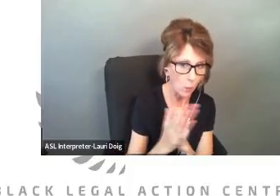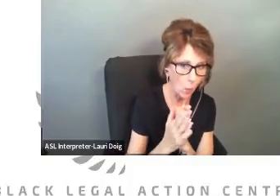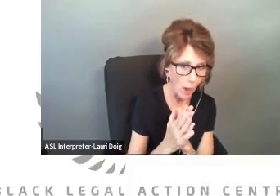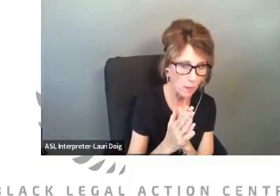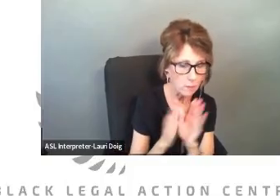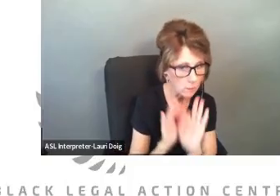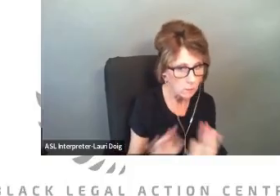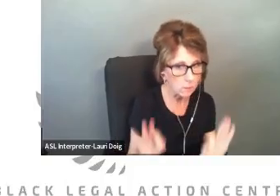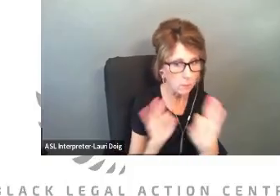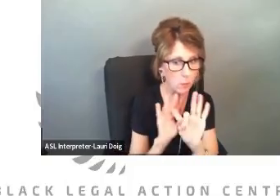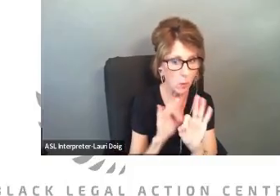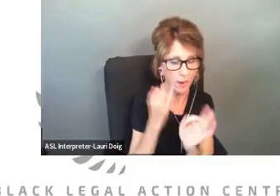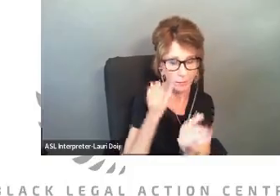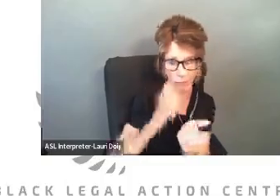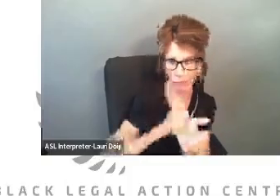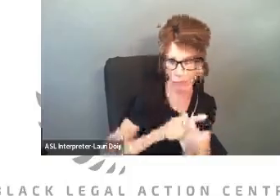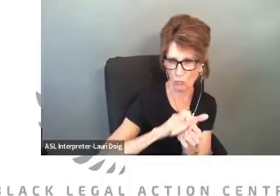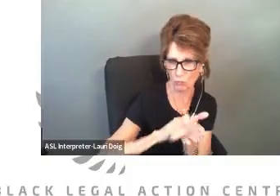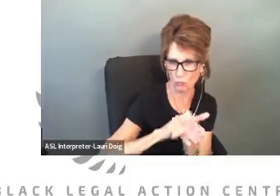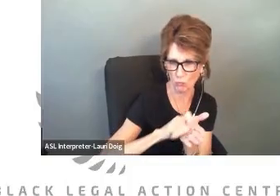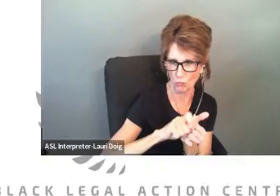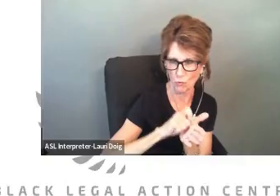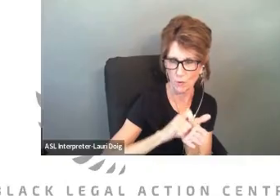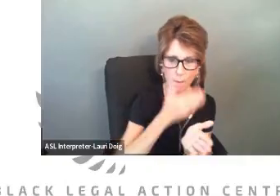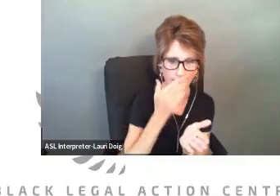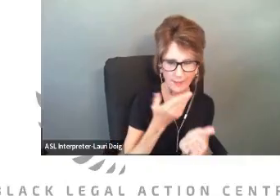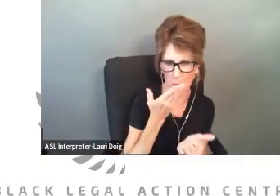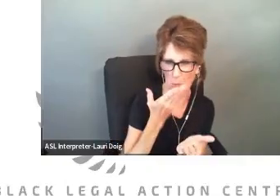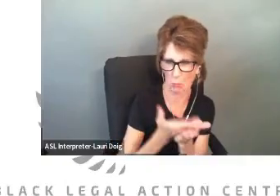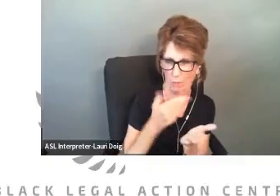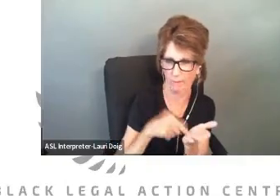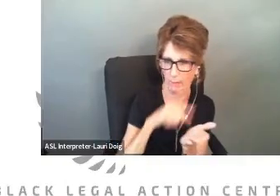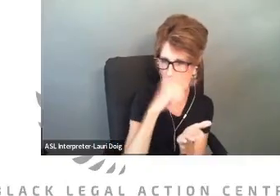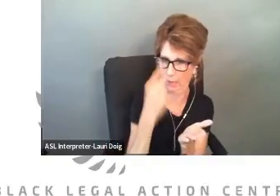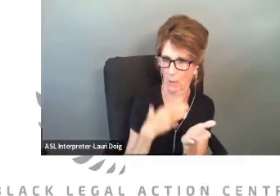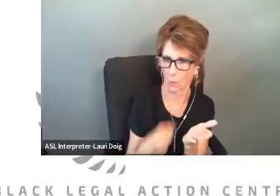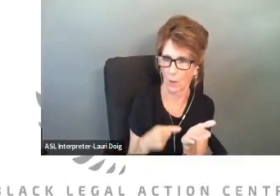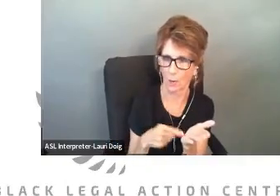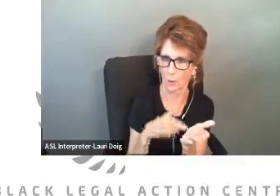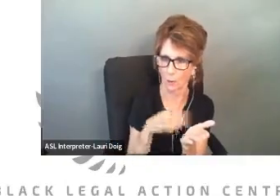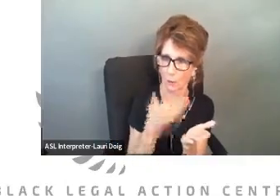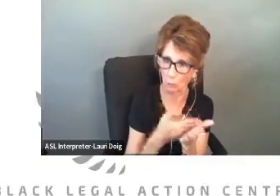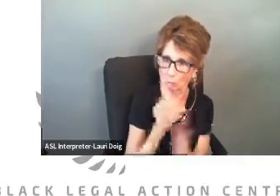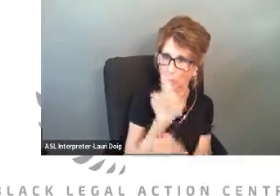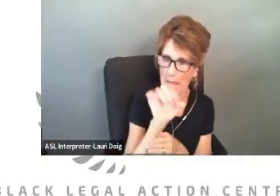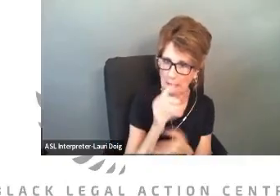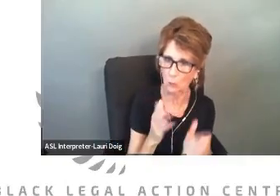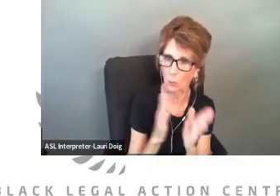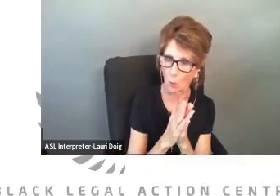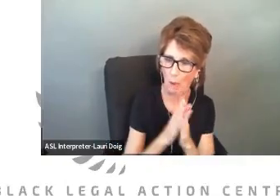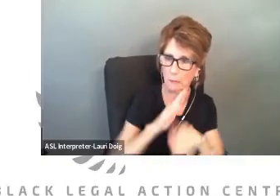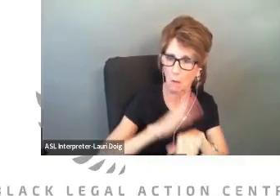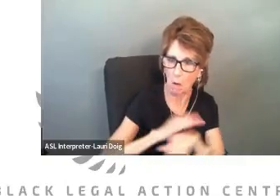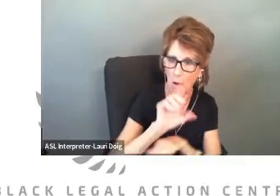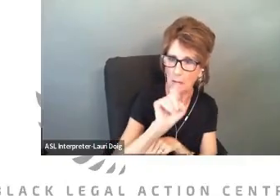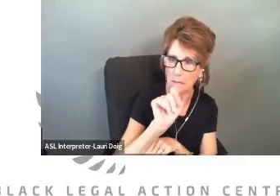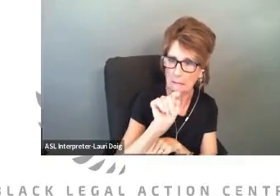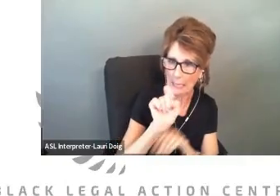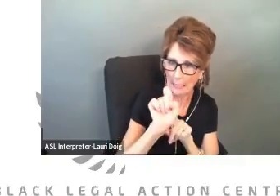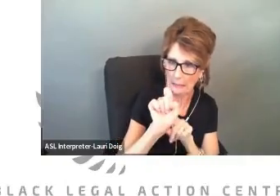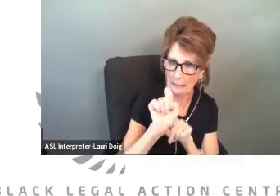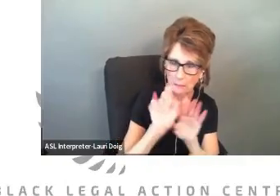written forms are just the best way of proving when you actually made the request. Remember that if you're going to